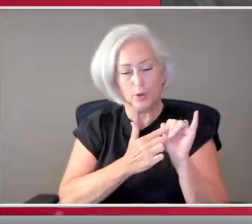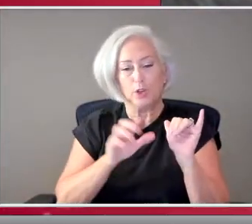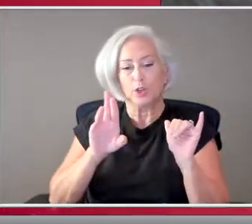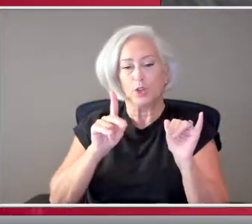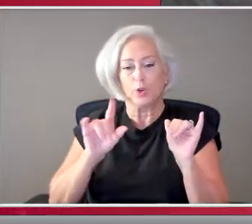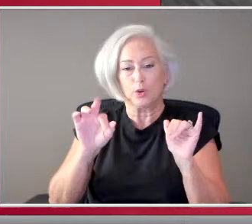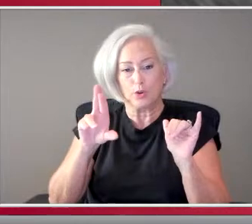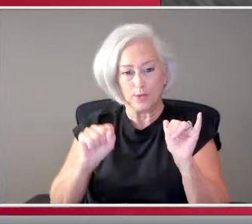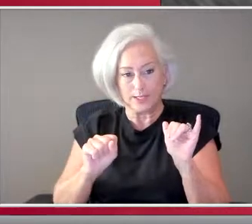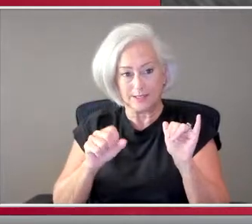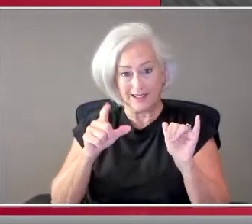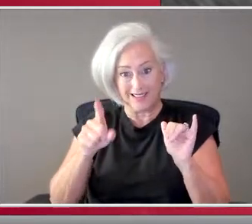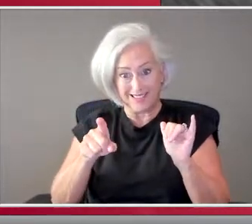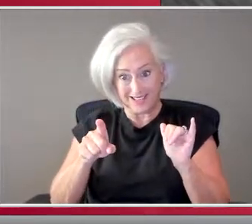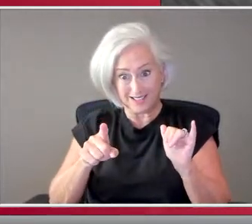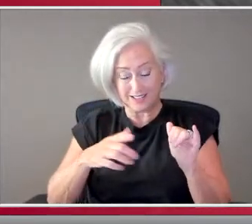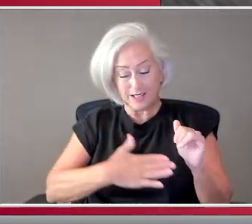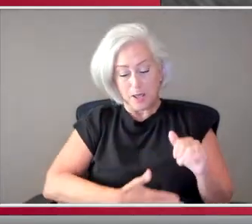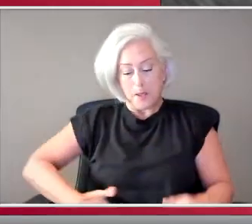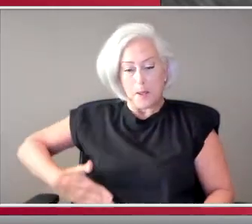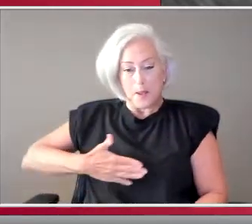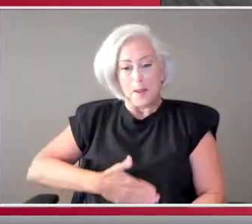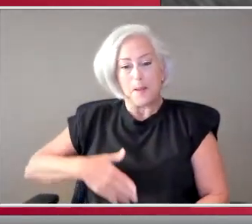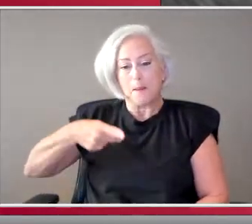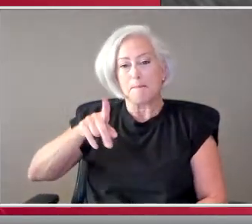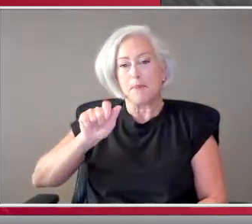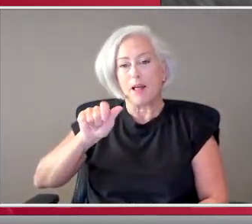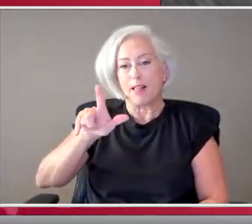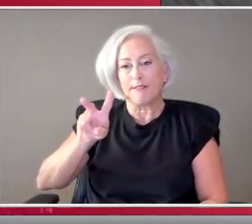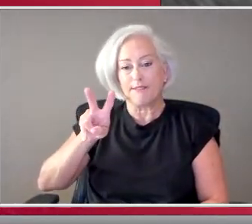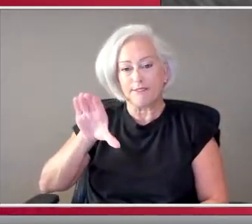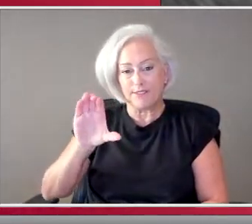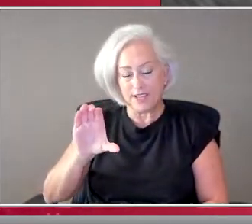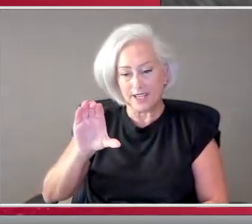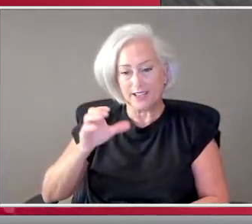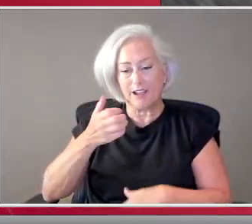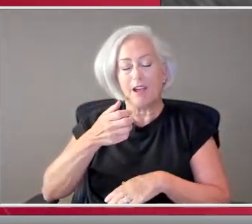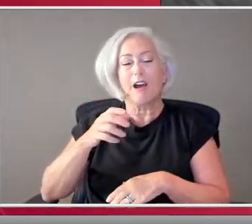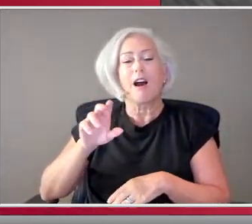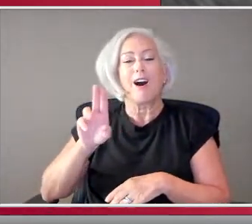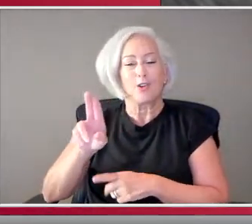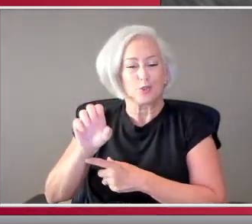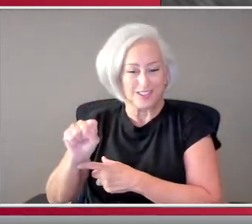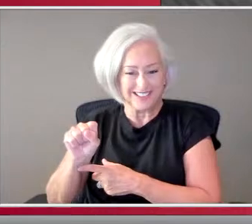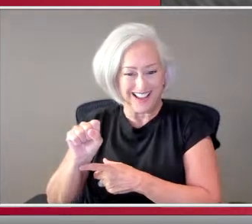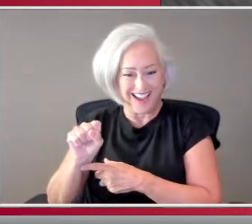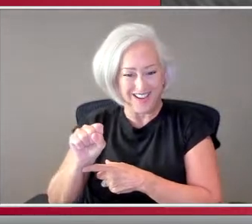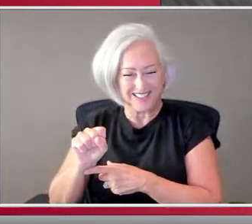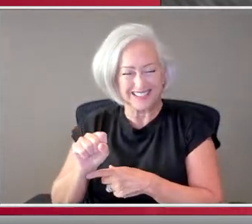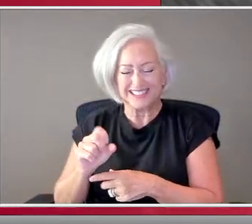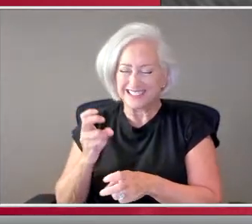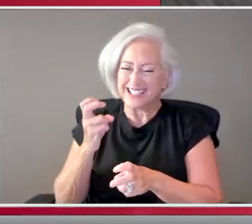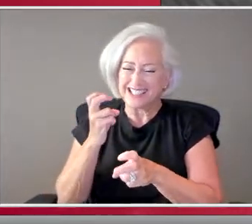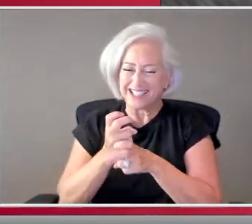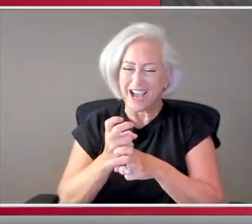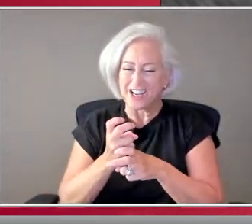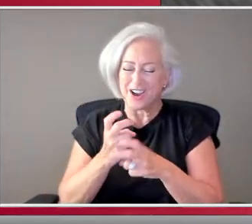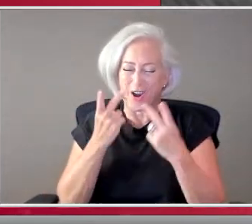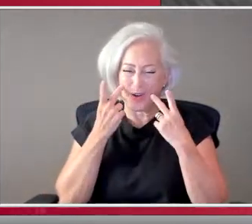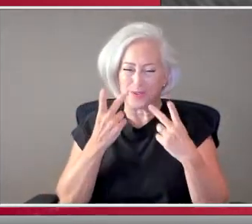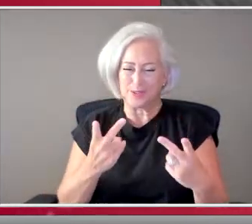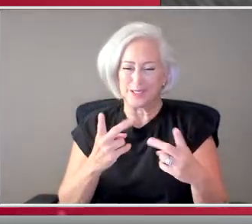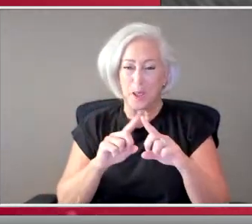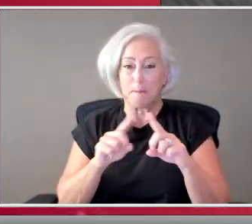you shared for us. What are we looking at here? Ultrasounds are always kind of hard to look at, but what we're seeing here is a side view